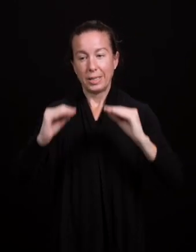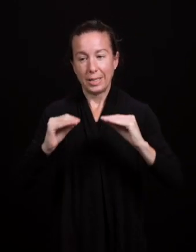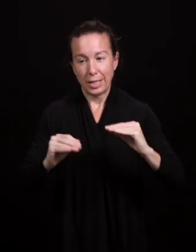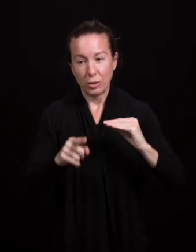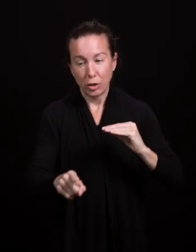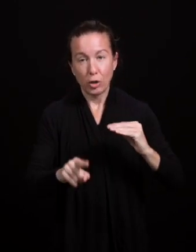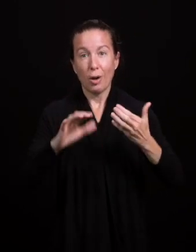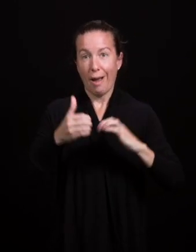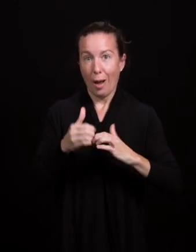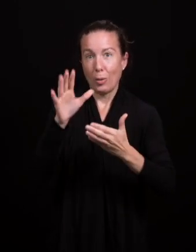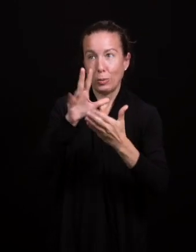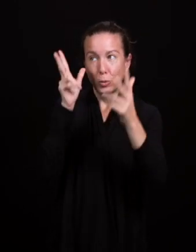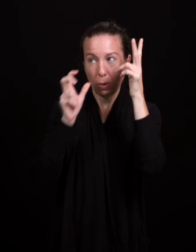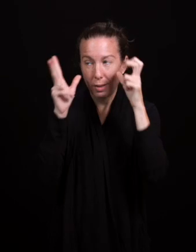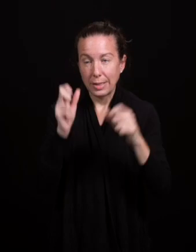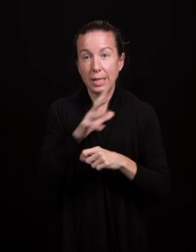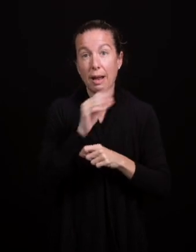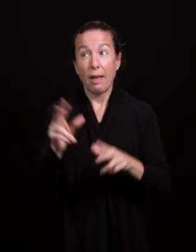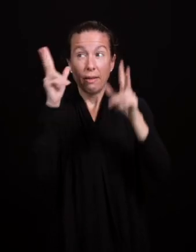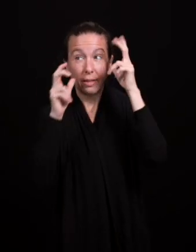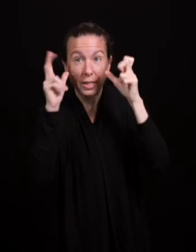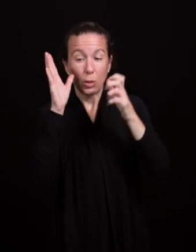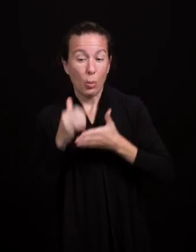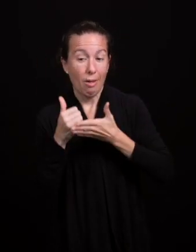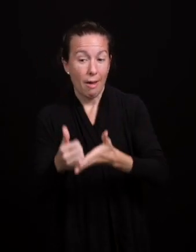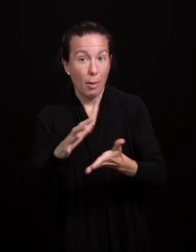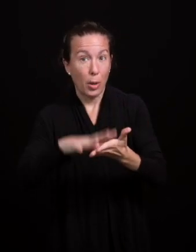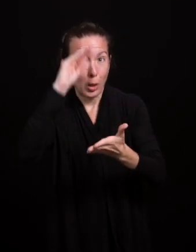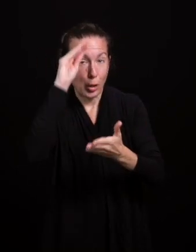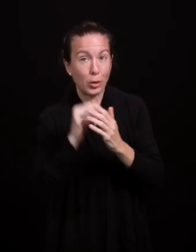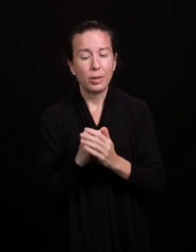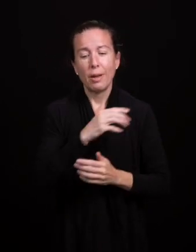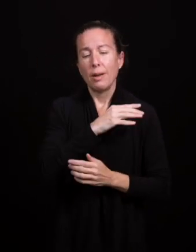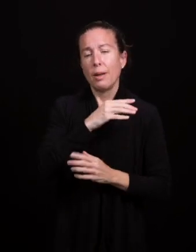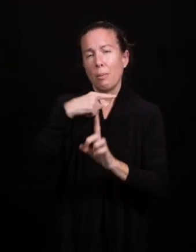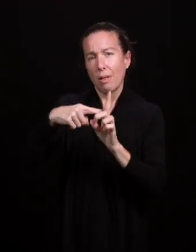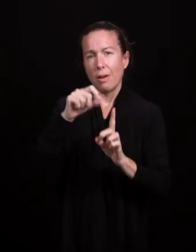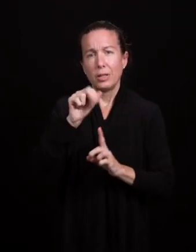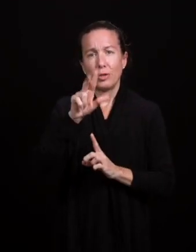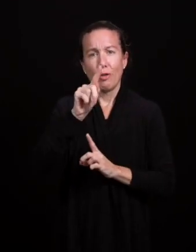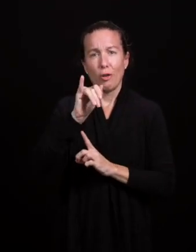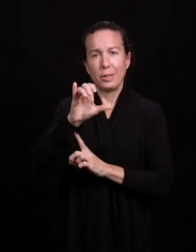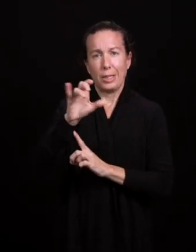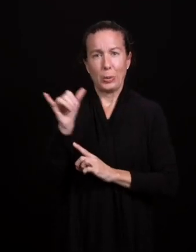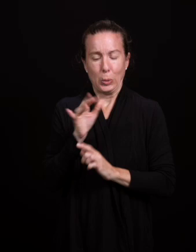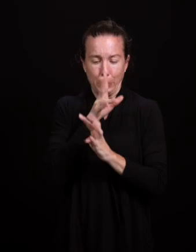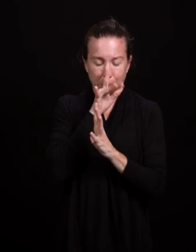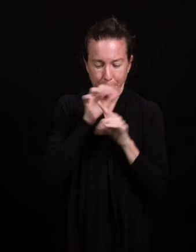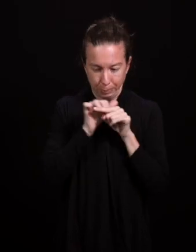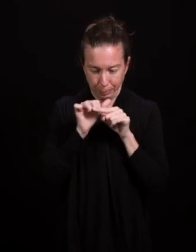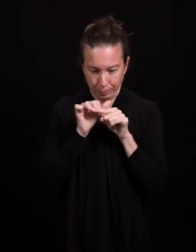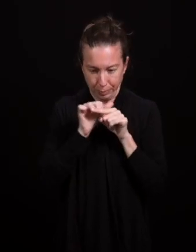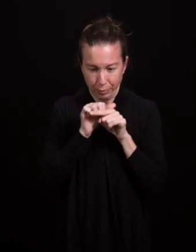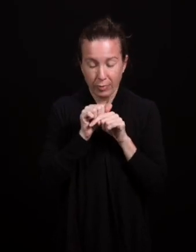to learn, and then to also practice, her articulation and actual speech production. And then we paired that